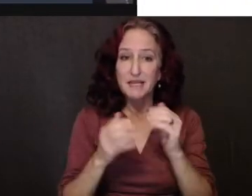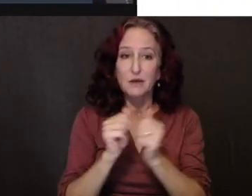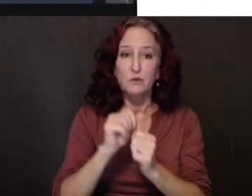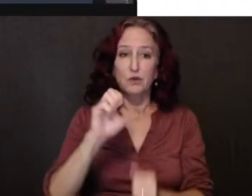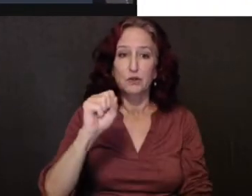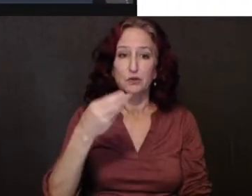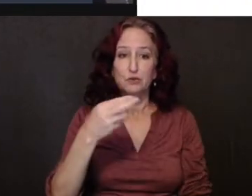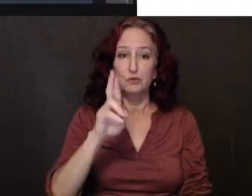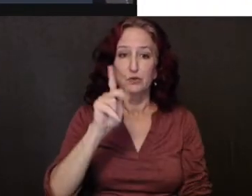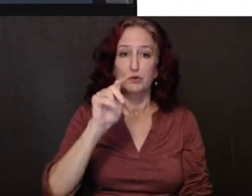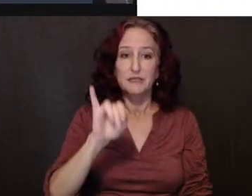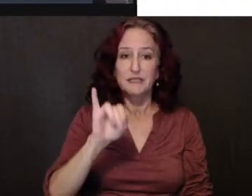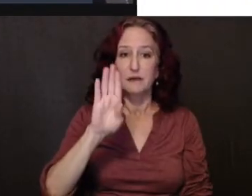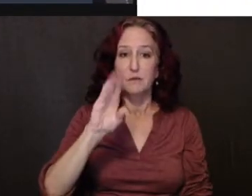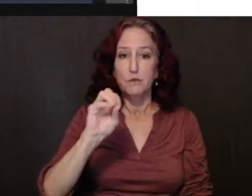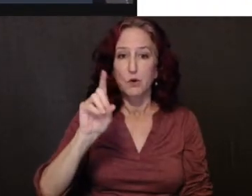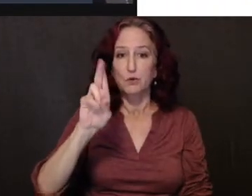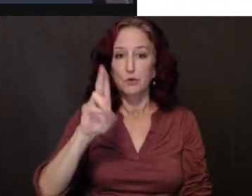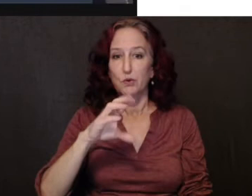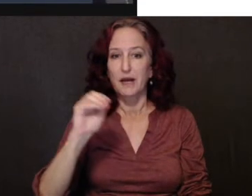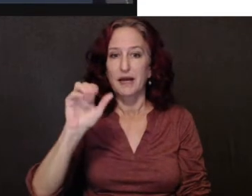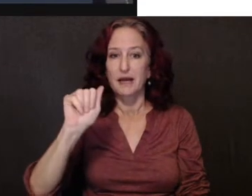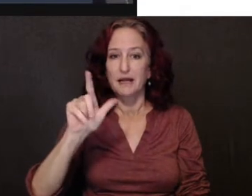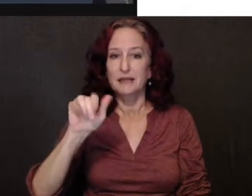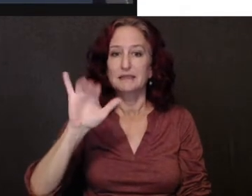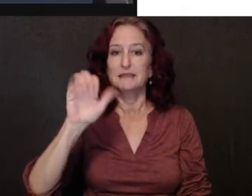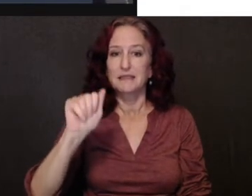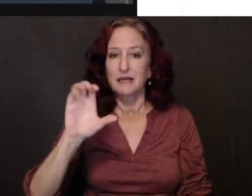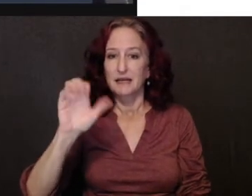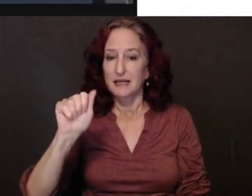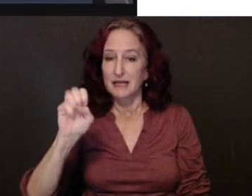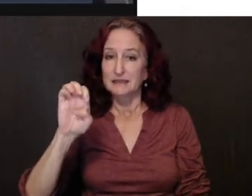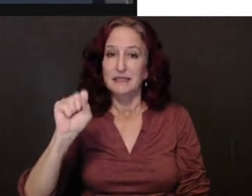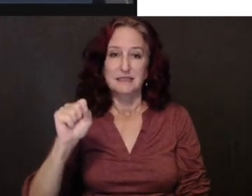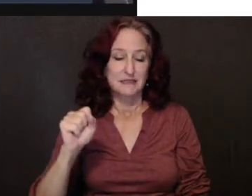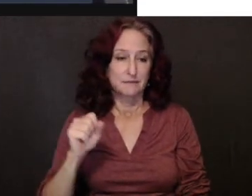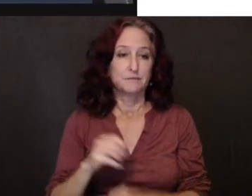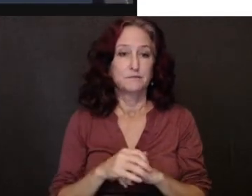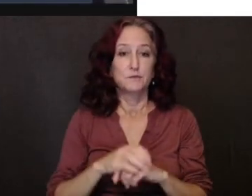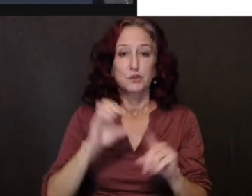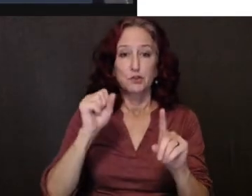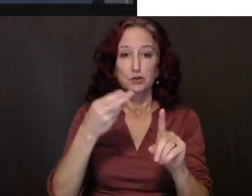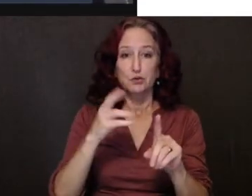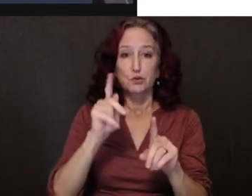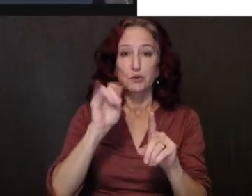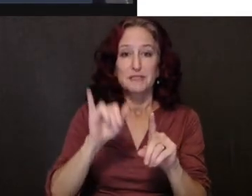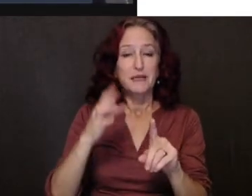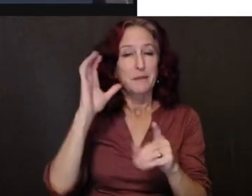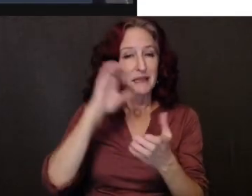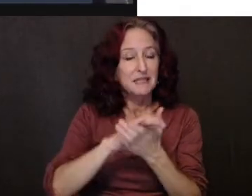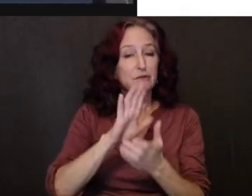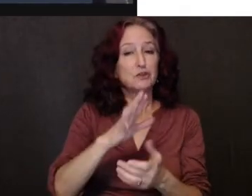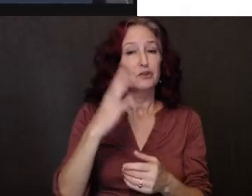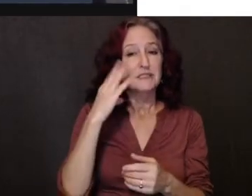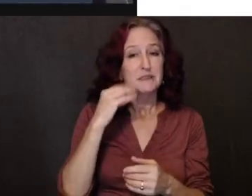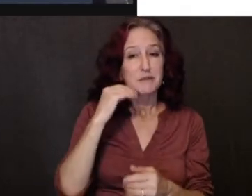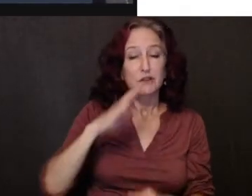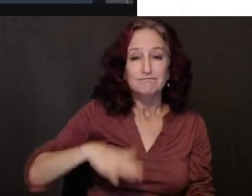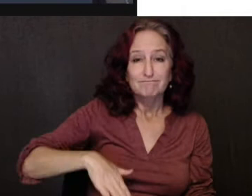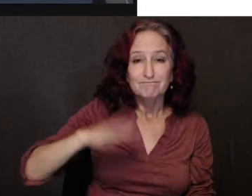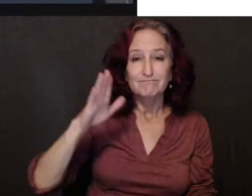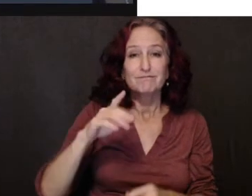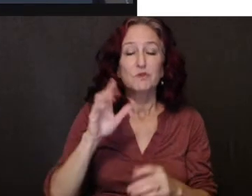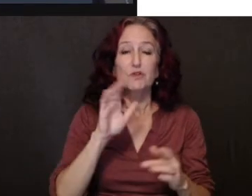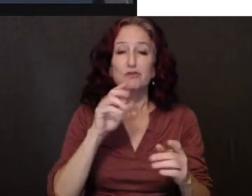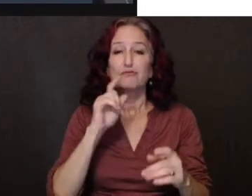2 demonstrations are for those of you with a sweet tooth. So these last 2 demonstrations for the evening will involve baking with Shruti Boddu